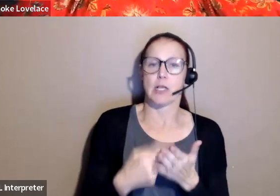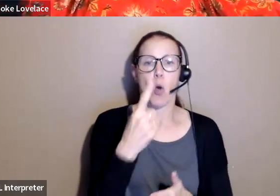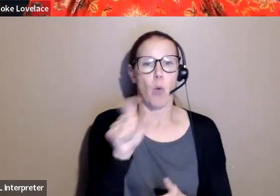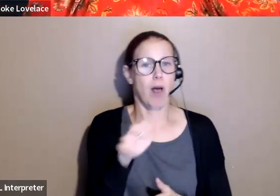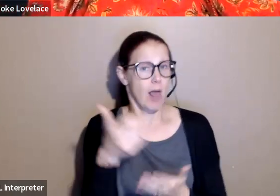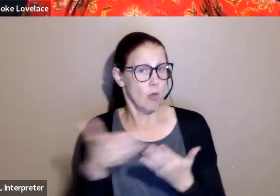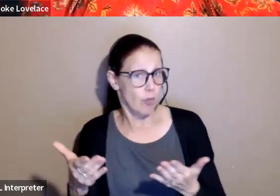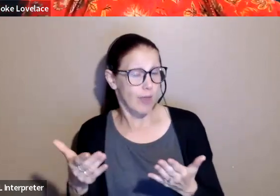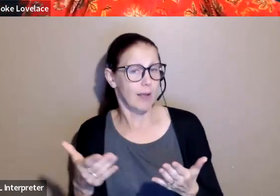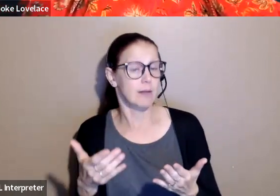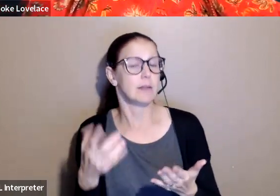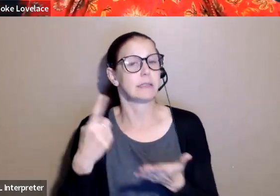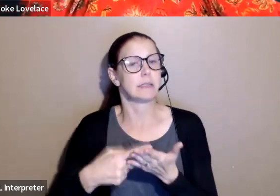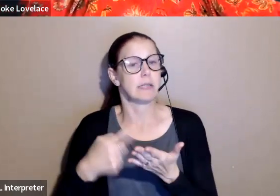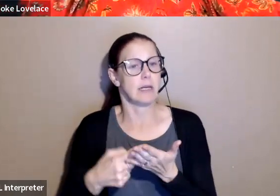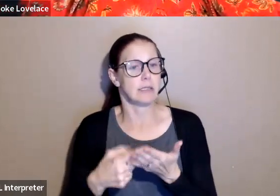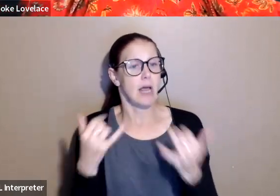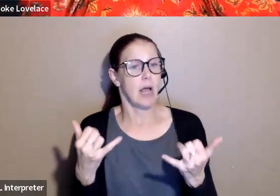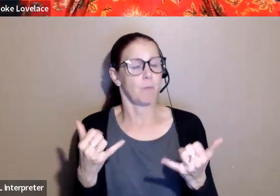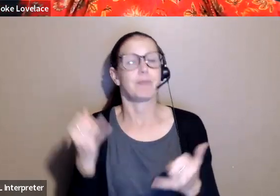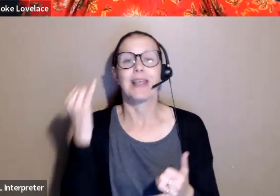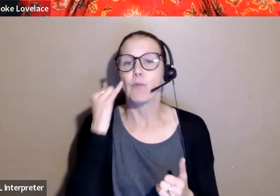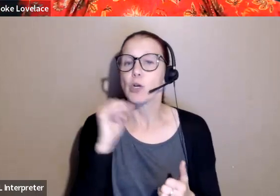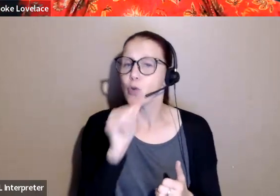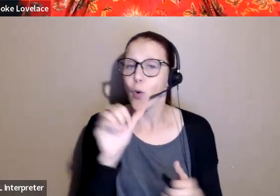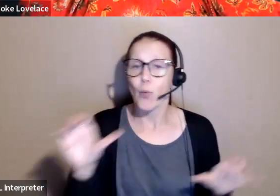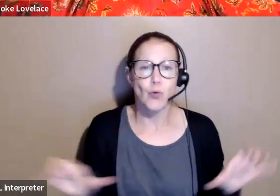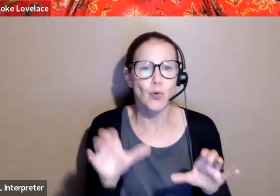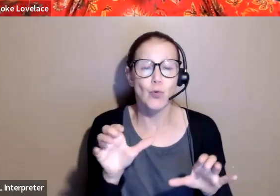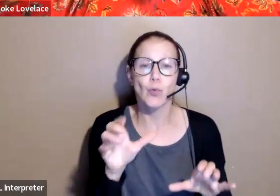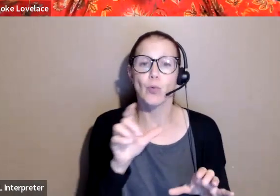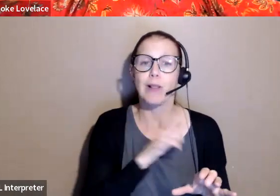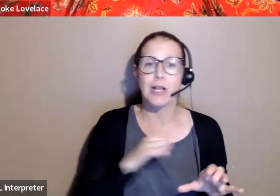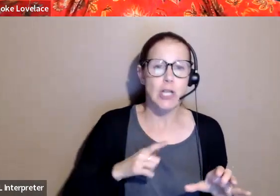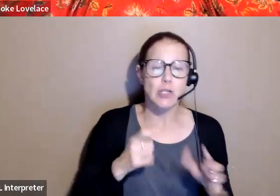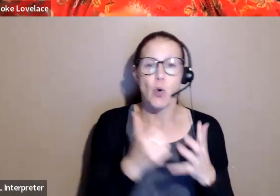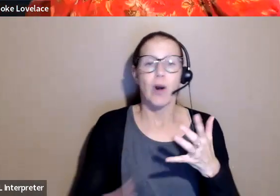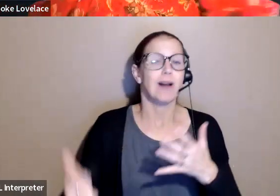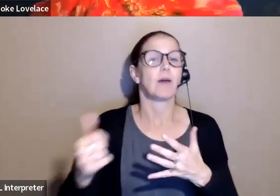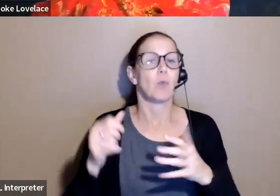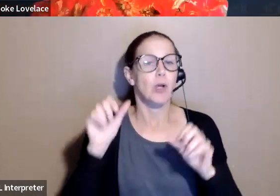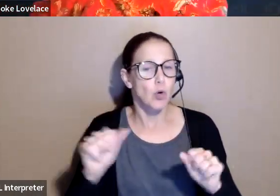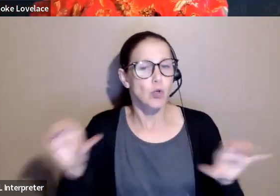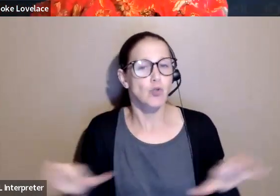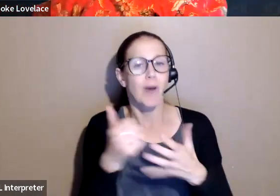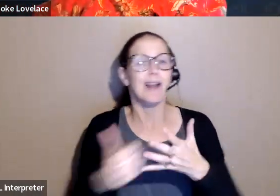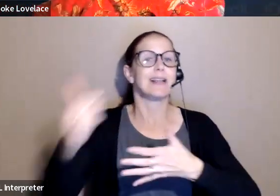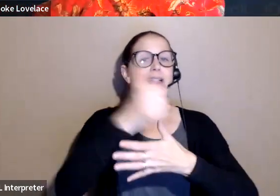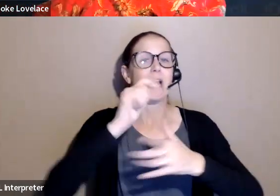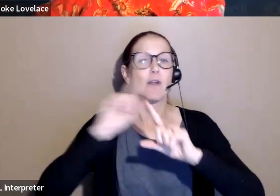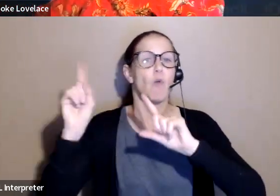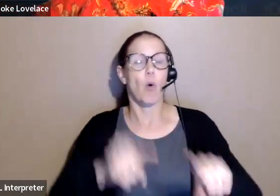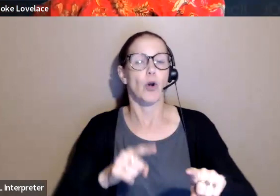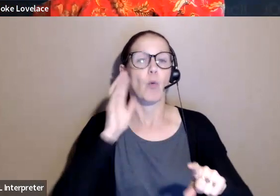being discussed is, even if we don't do legislation and executive order that would declare Iowa an employment